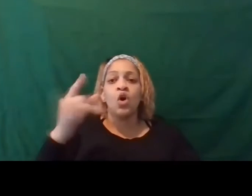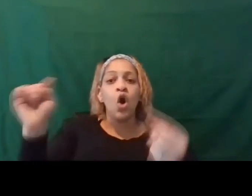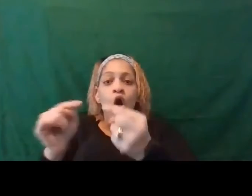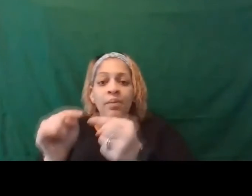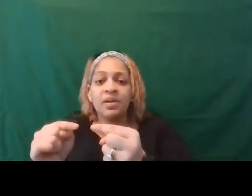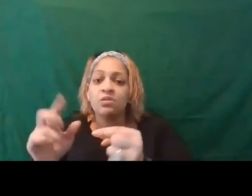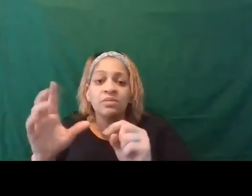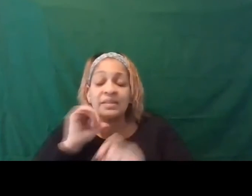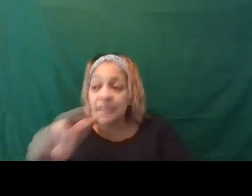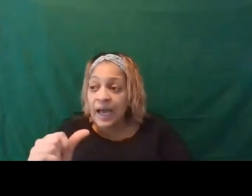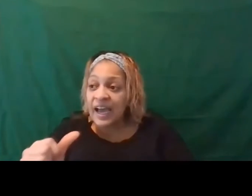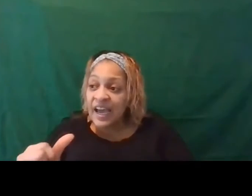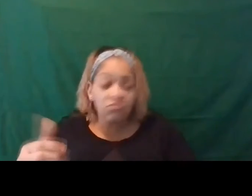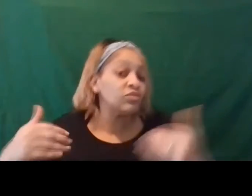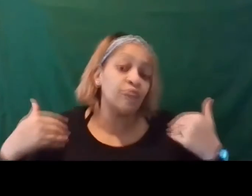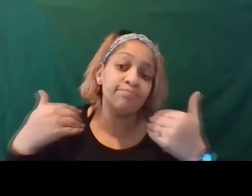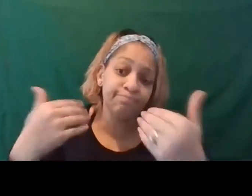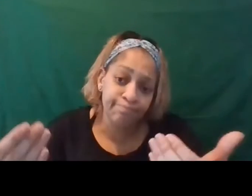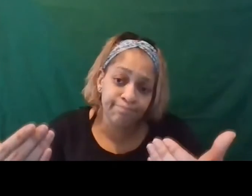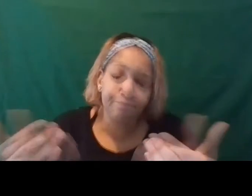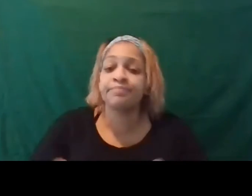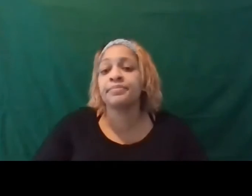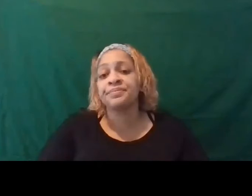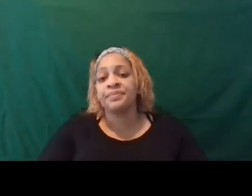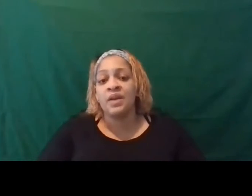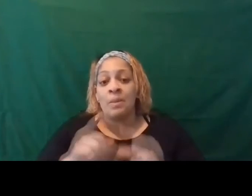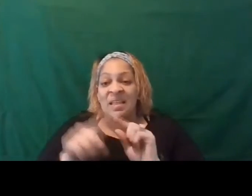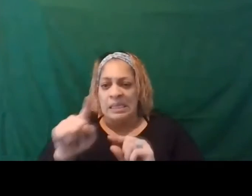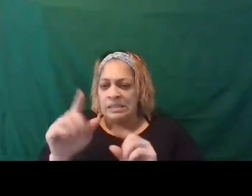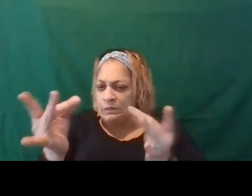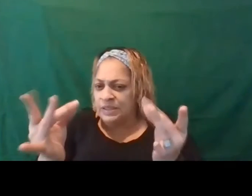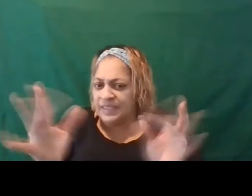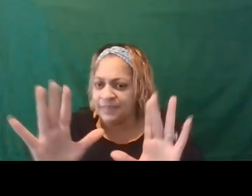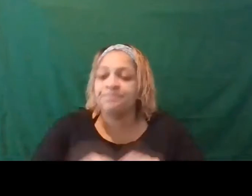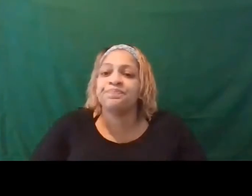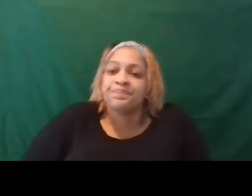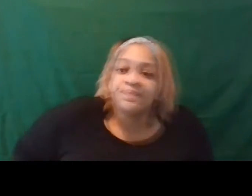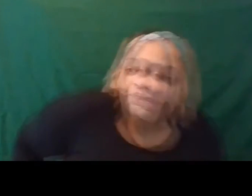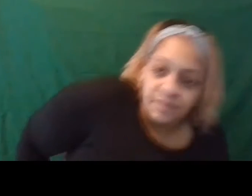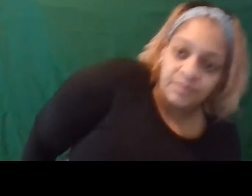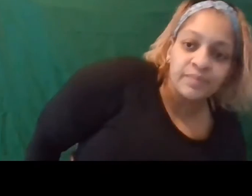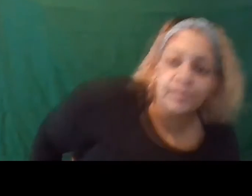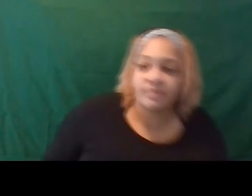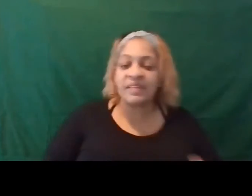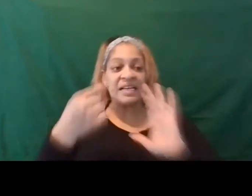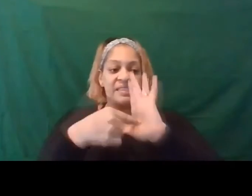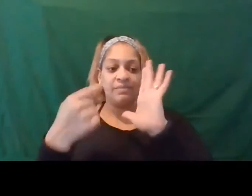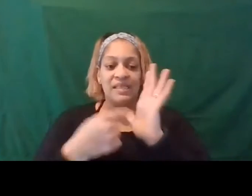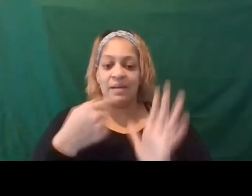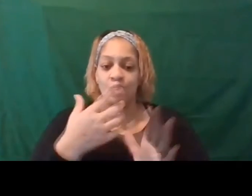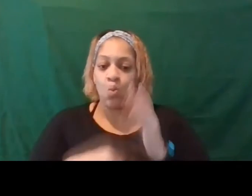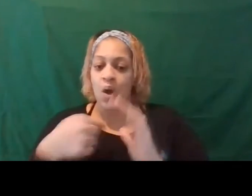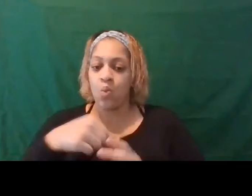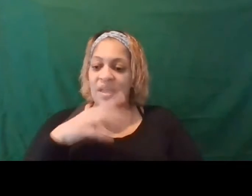keeping on. But because now this is where it gets a little tricky, because sometimes what we desire is coming from a place